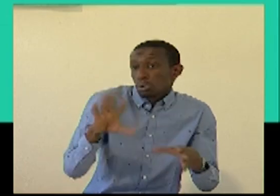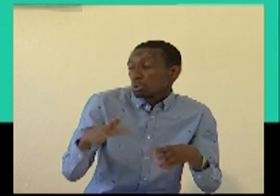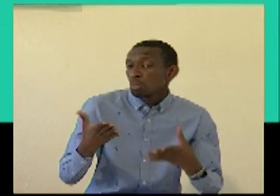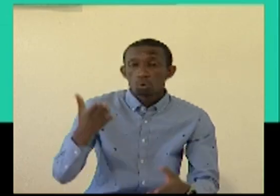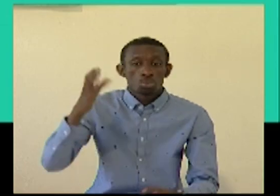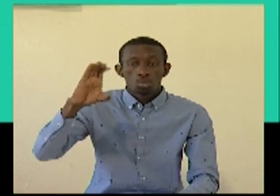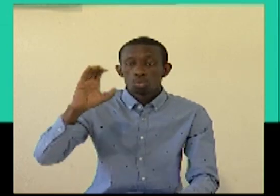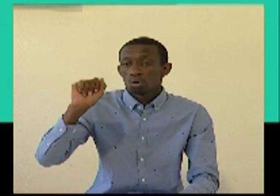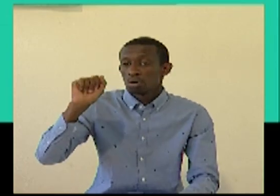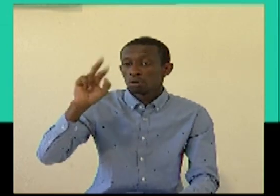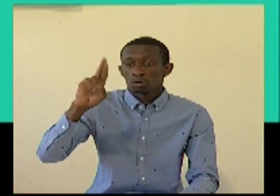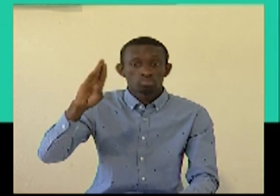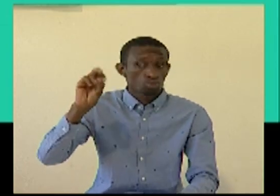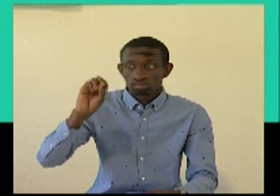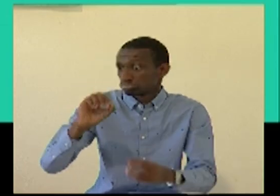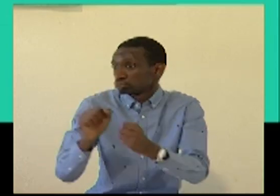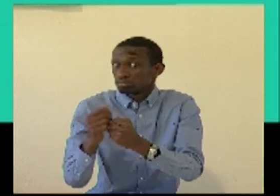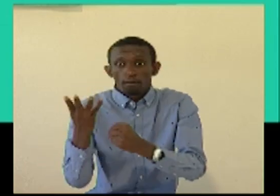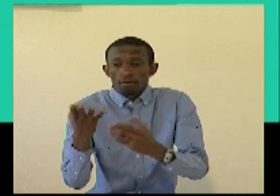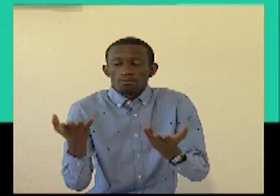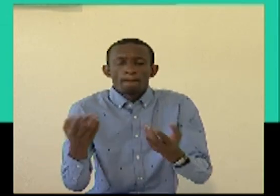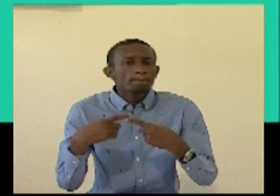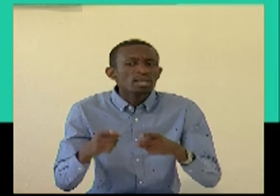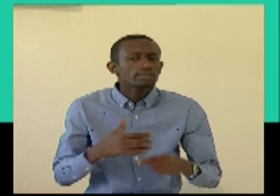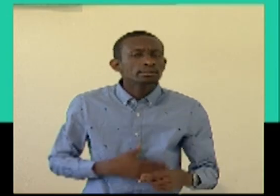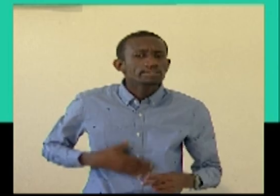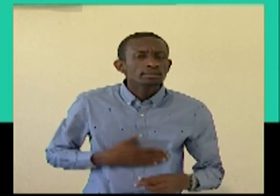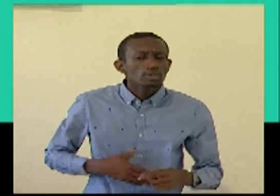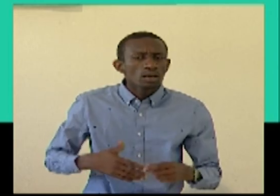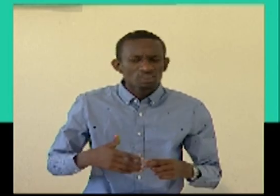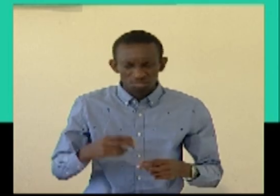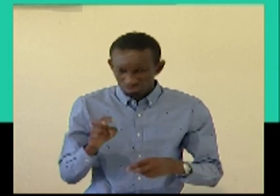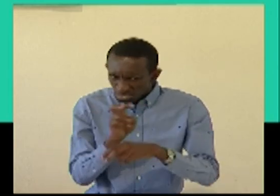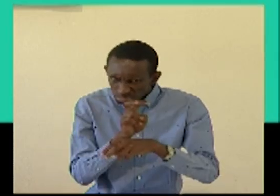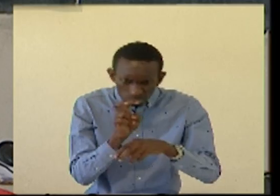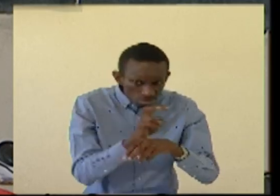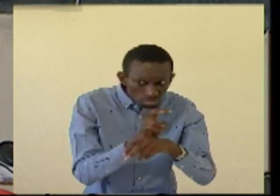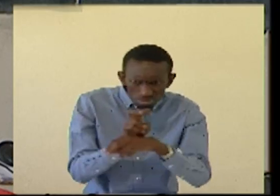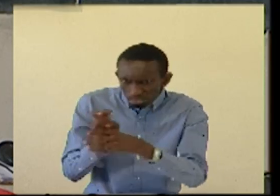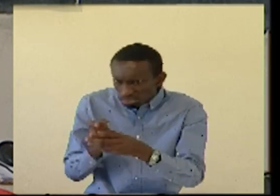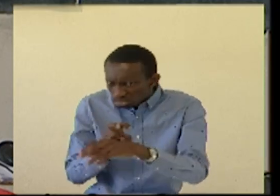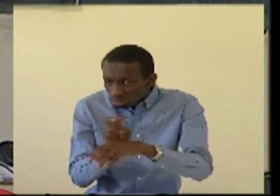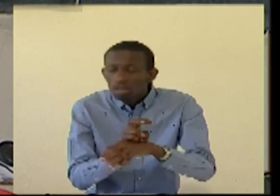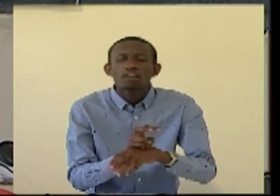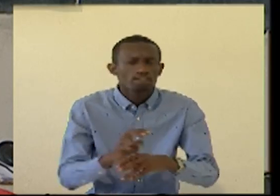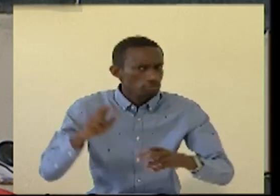So when scientists analyzed or measured 12 grams